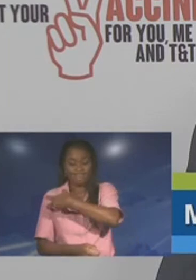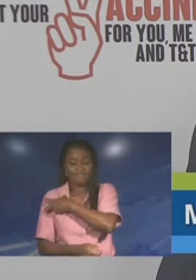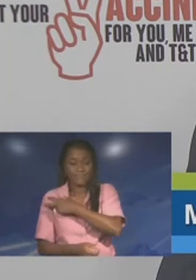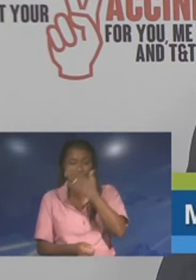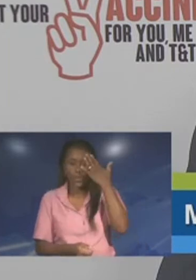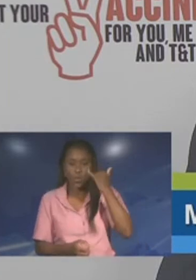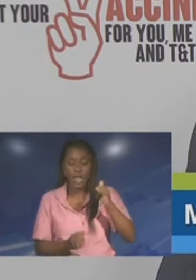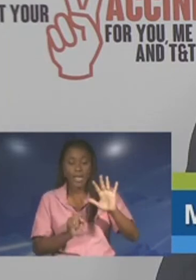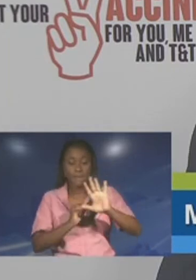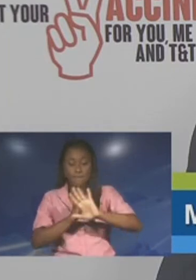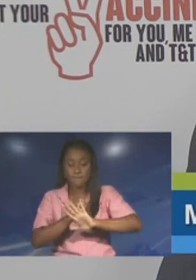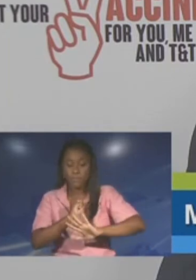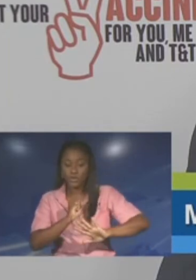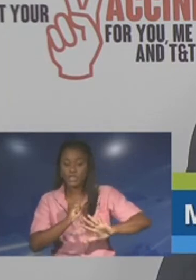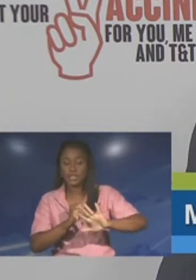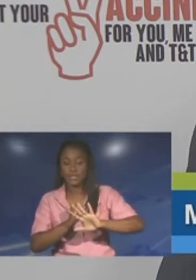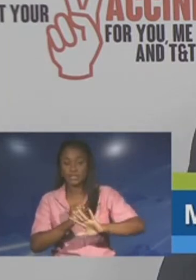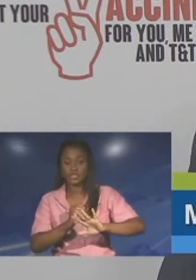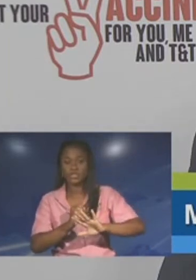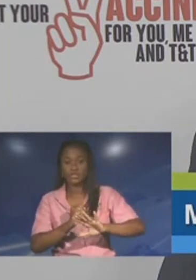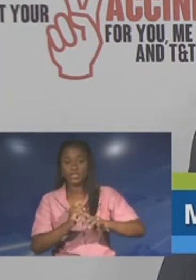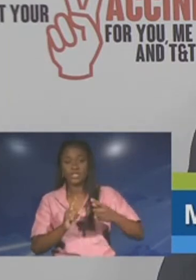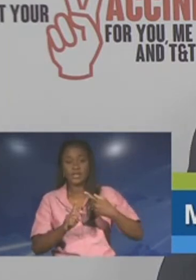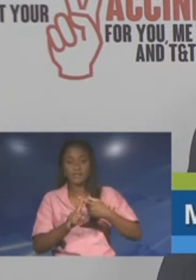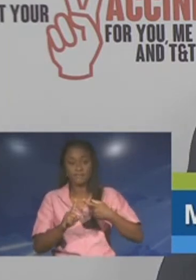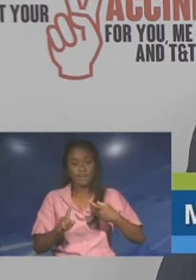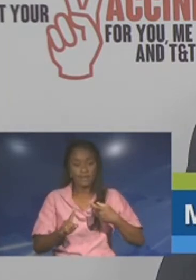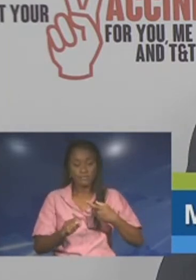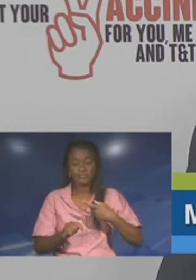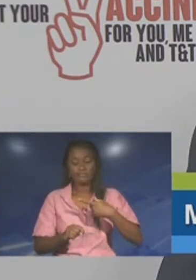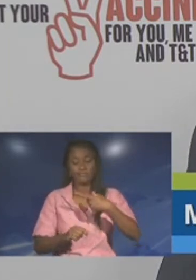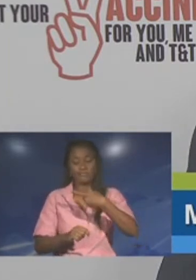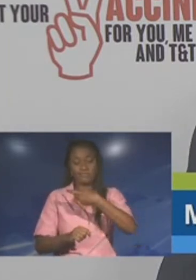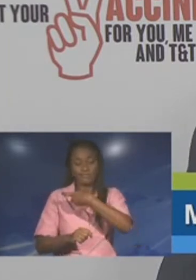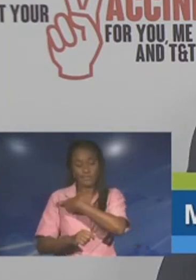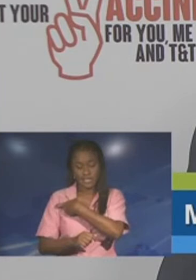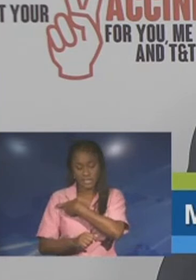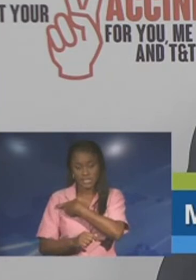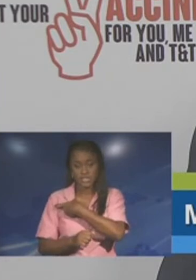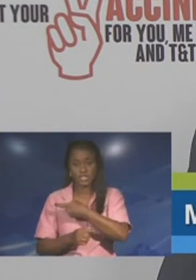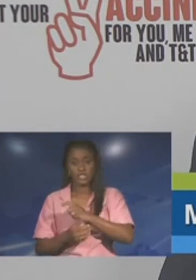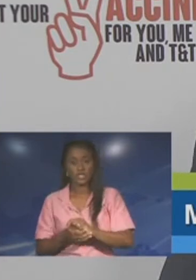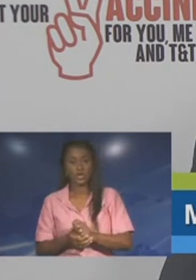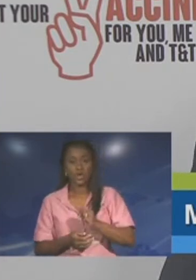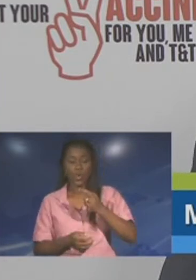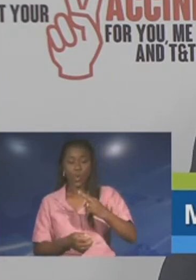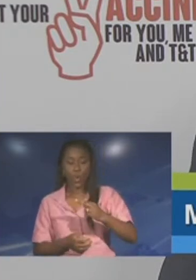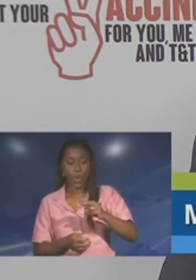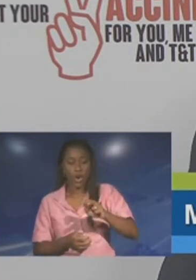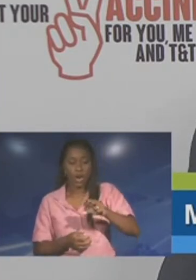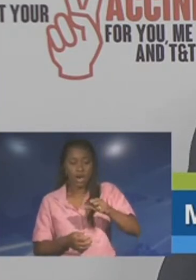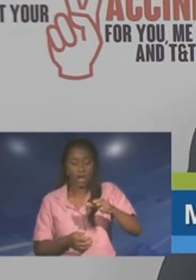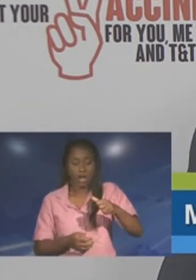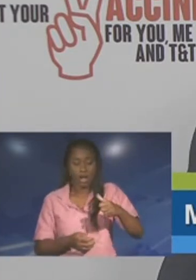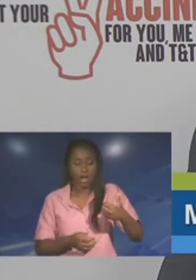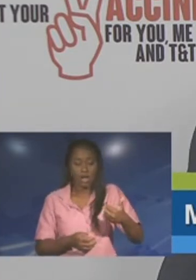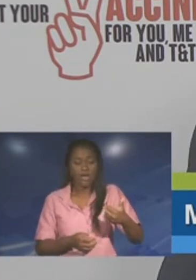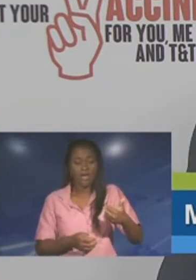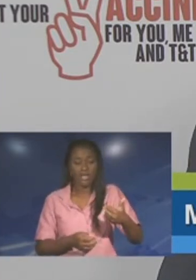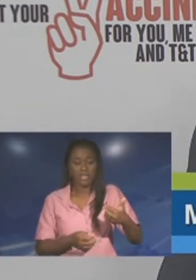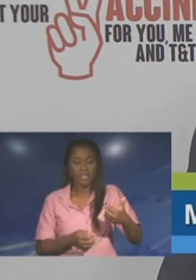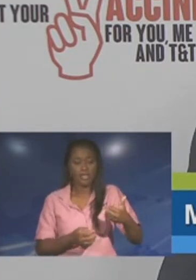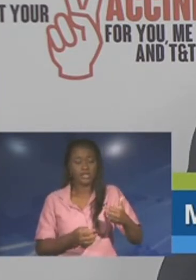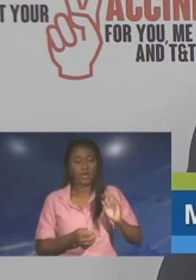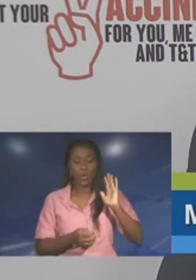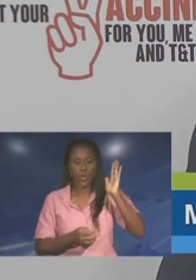the protection that you get from either vaccination or from any other source is going to wane